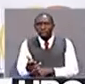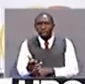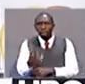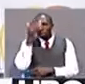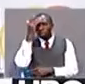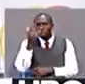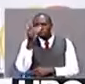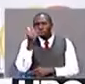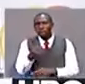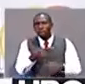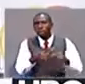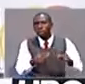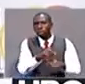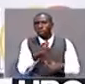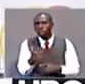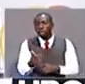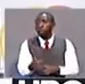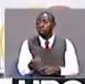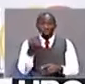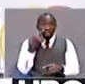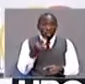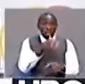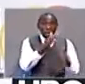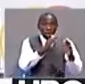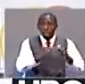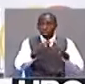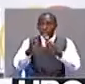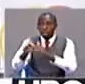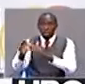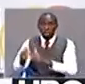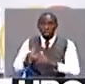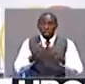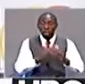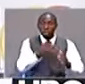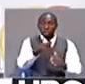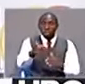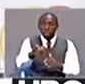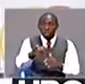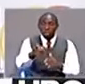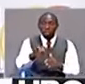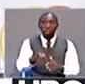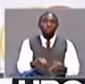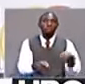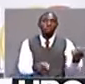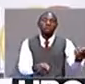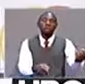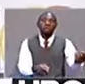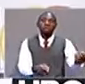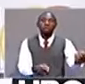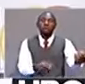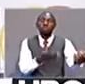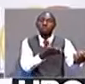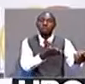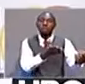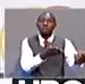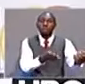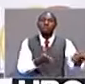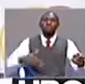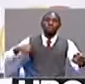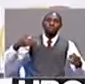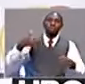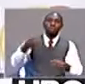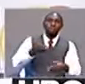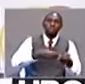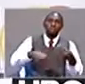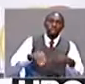other? He said, each of these houses you see, the landing site has got money. Every day we sell things, we